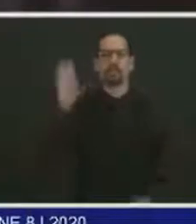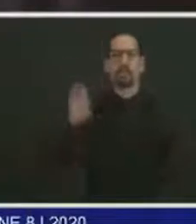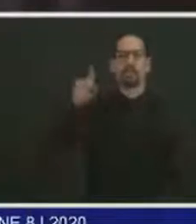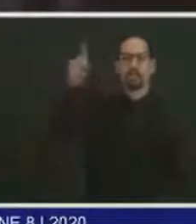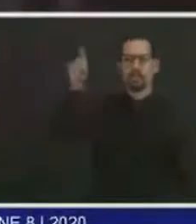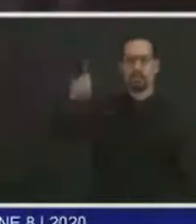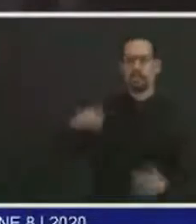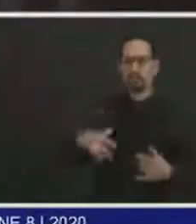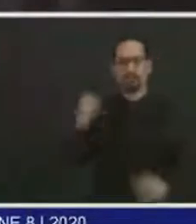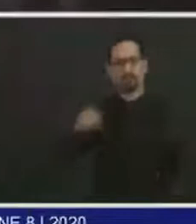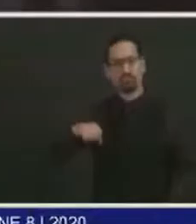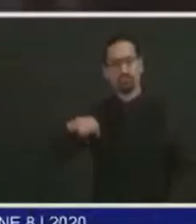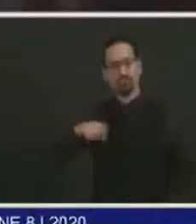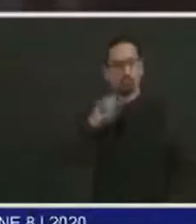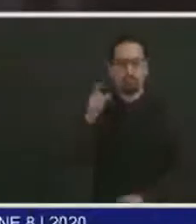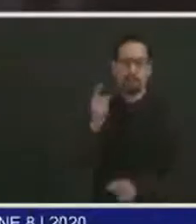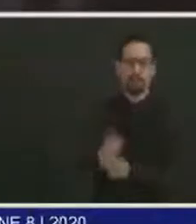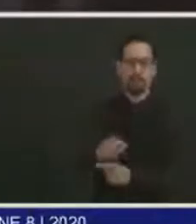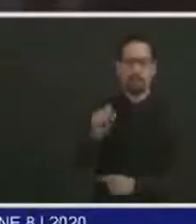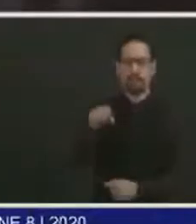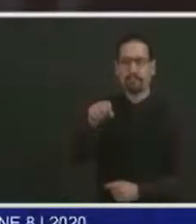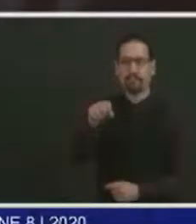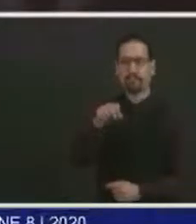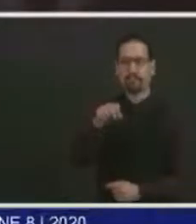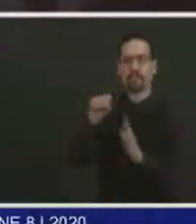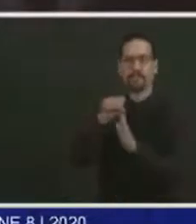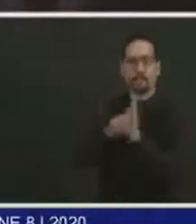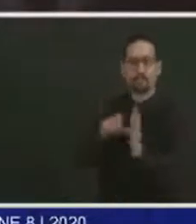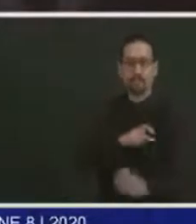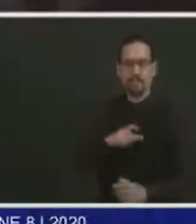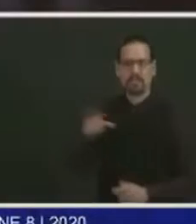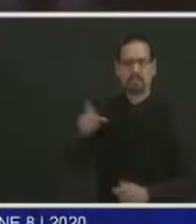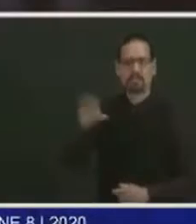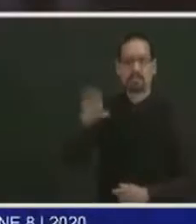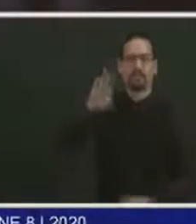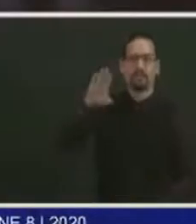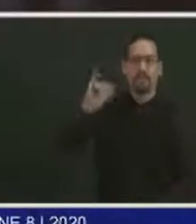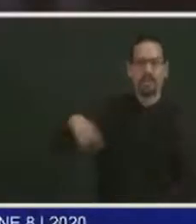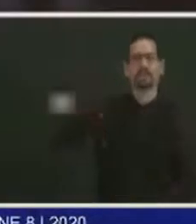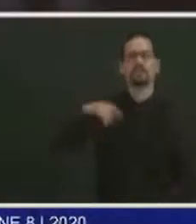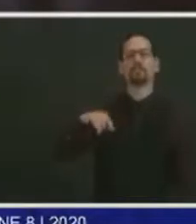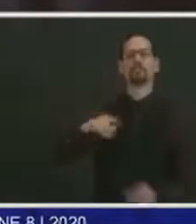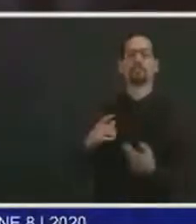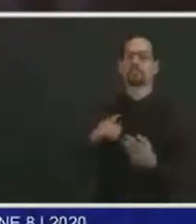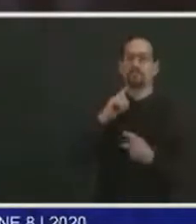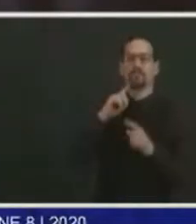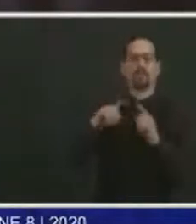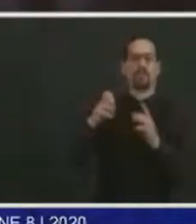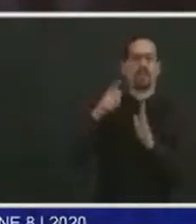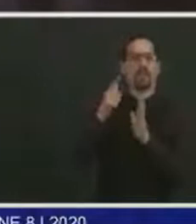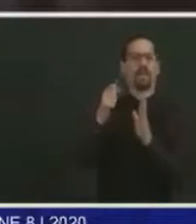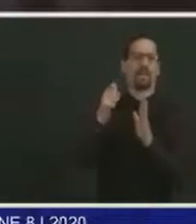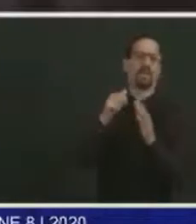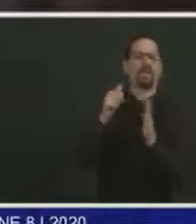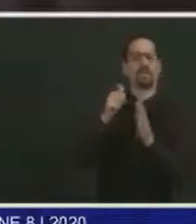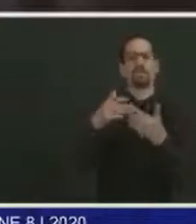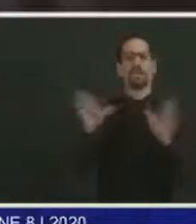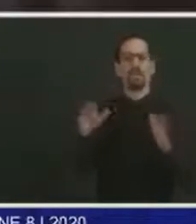police, we're collaborating with other state police and Attorney General and the U.S. Attorney.